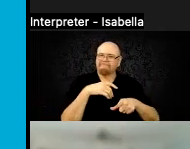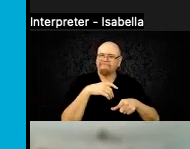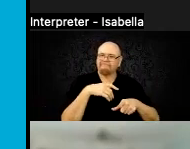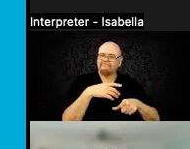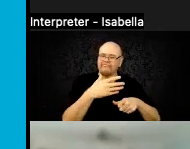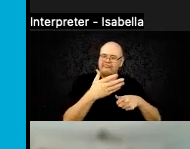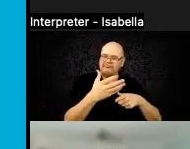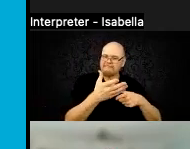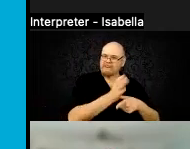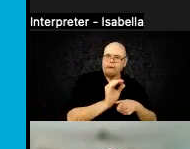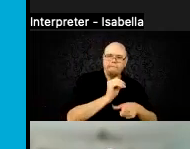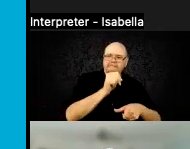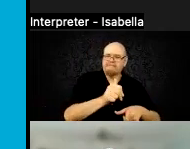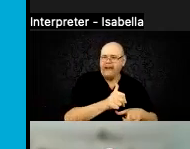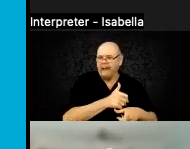person should proceed.